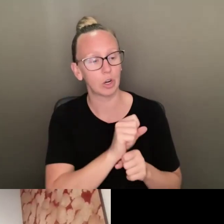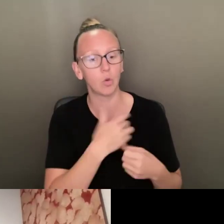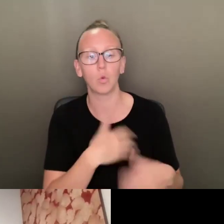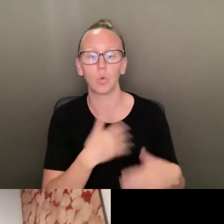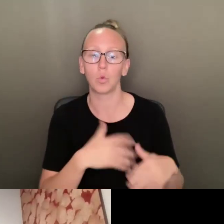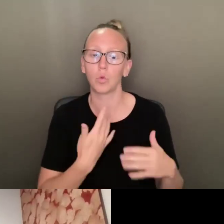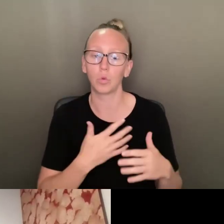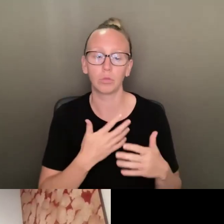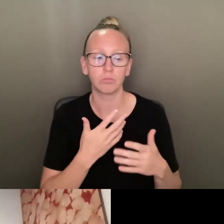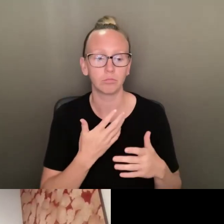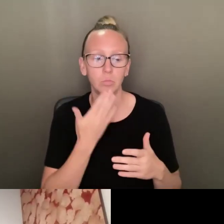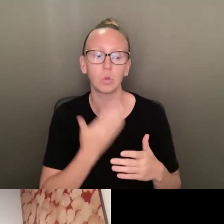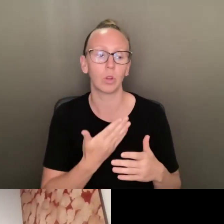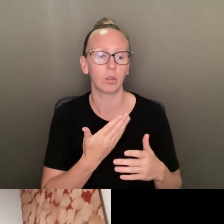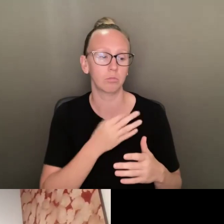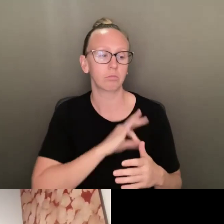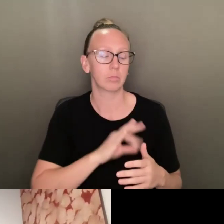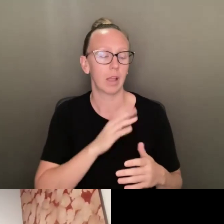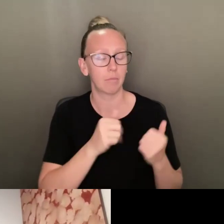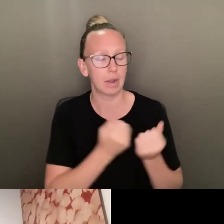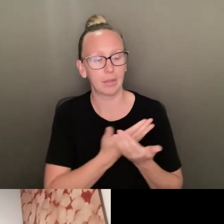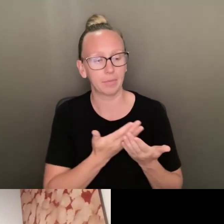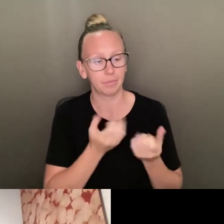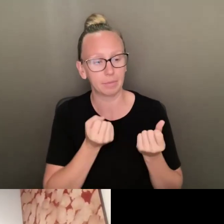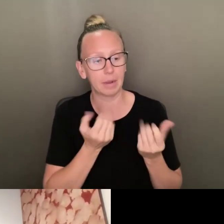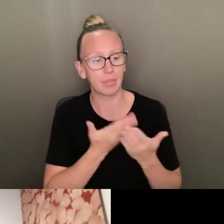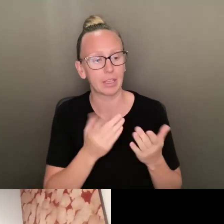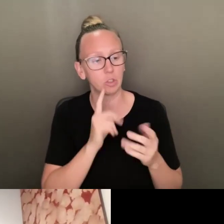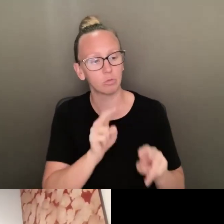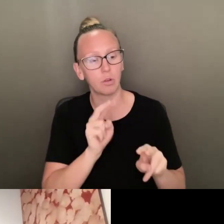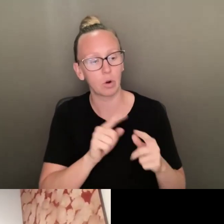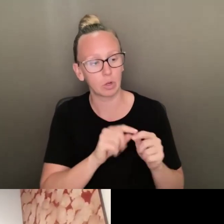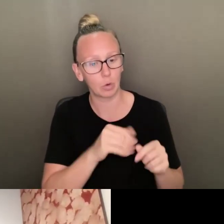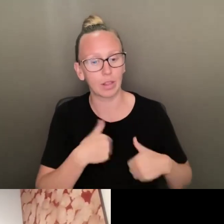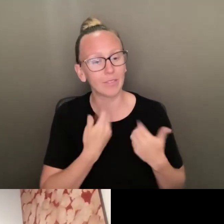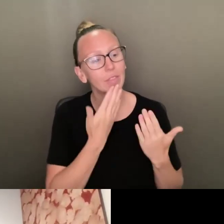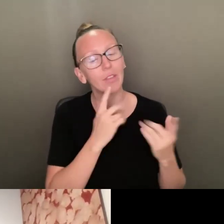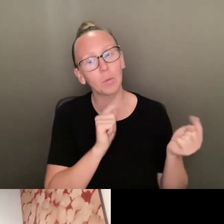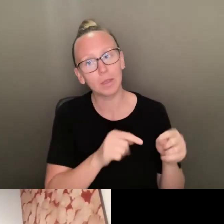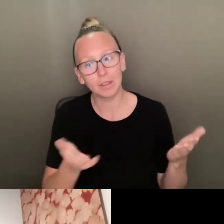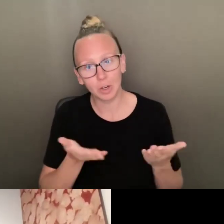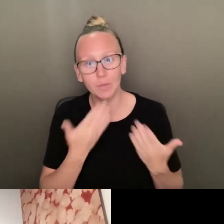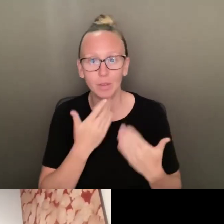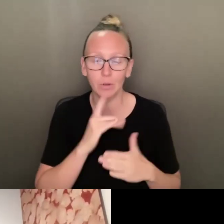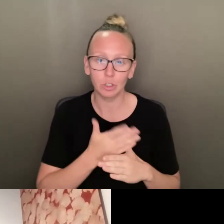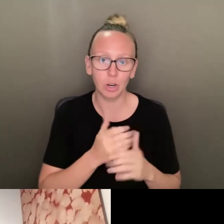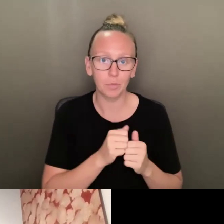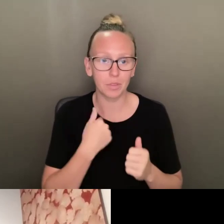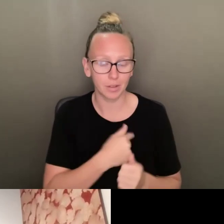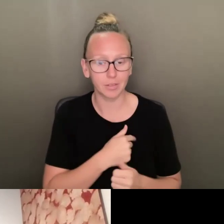the things that you have to look forward to coming up in your life. So thank you for being here. Thank you for sharing with